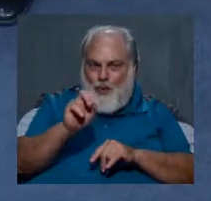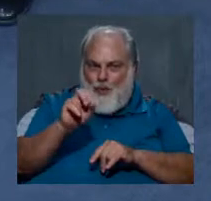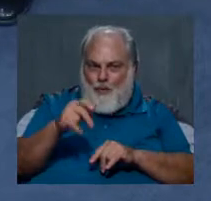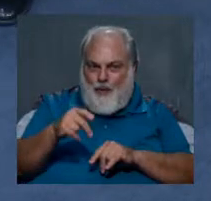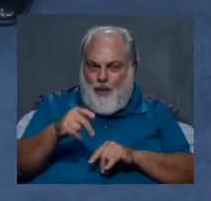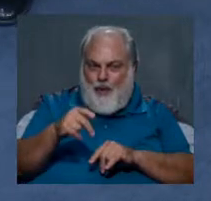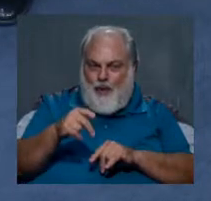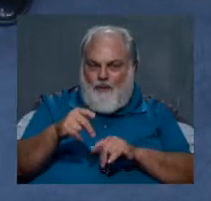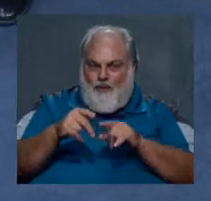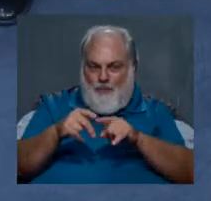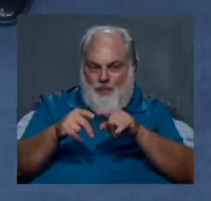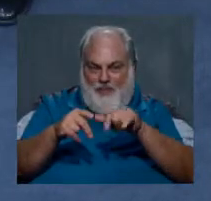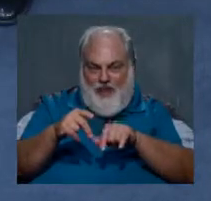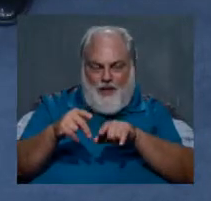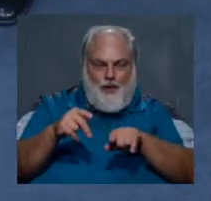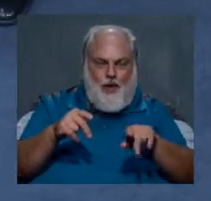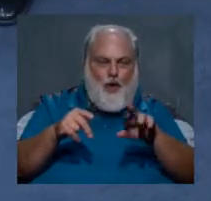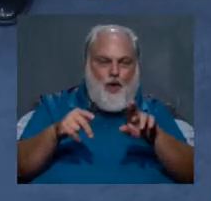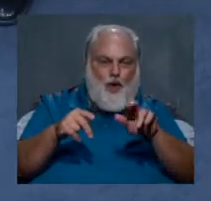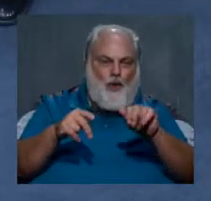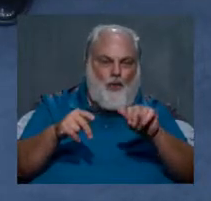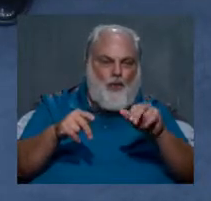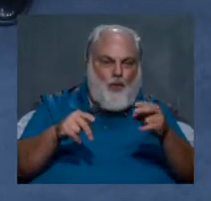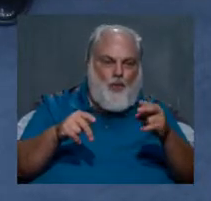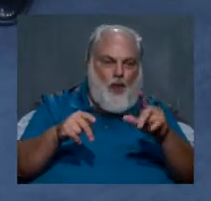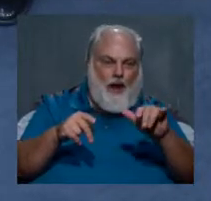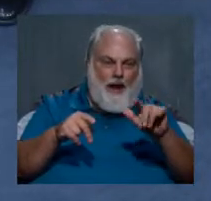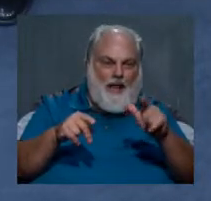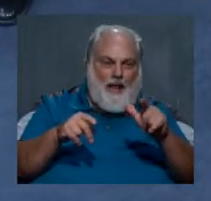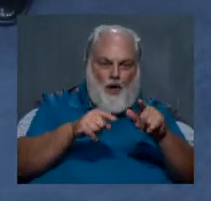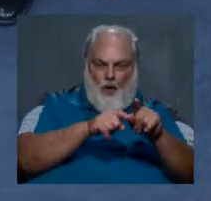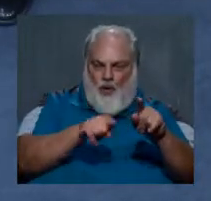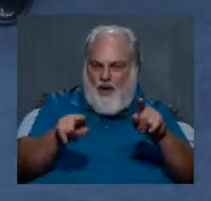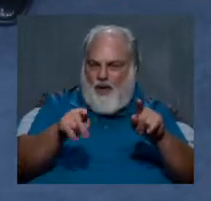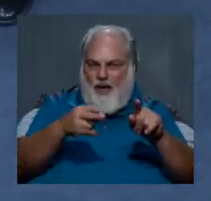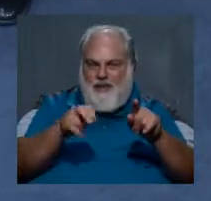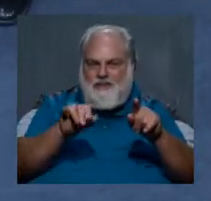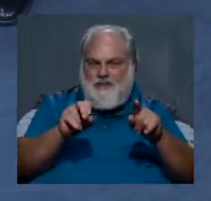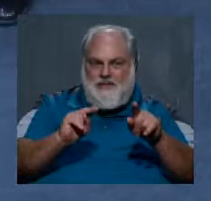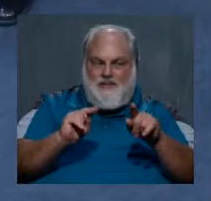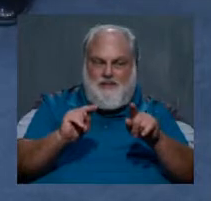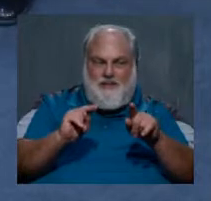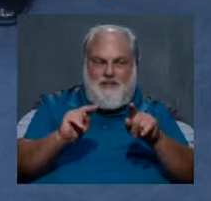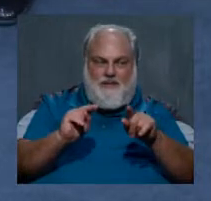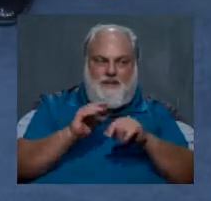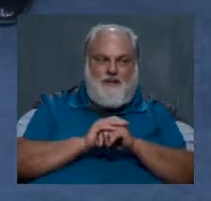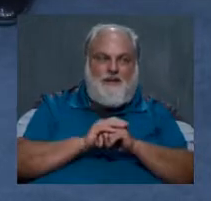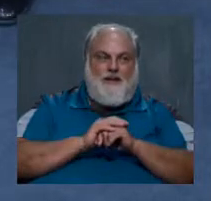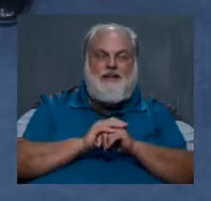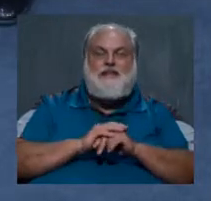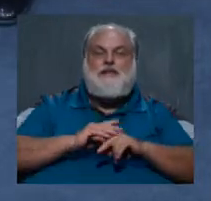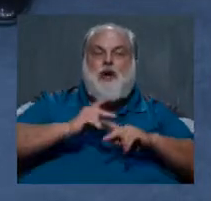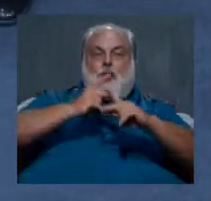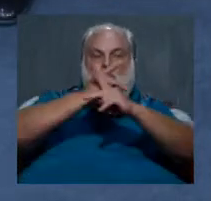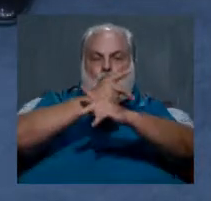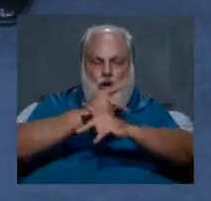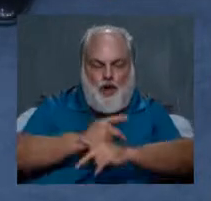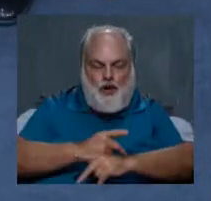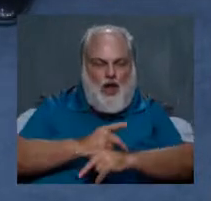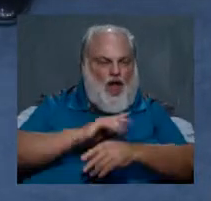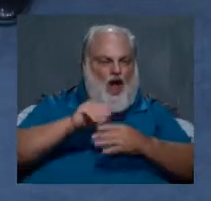Henson, and it's only getting worse. Don Roberts School, they've done several subdivisions along